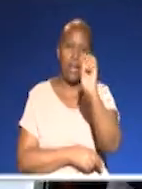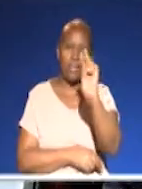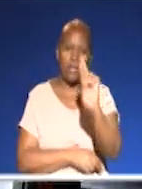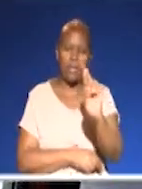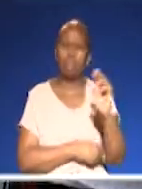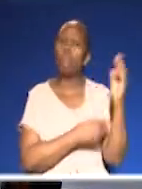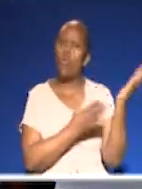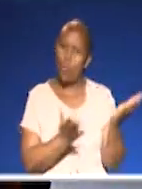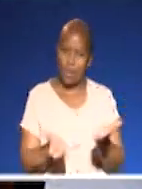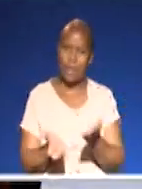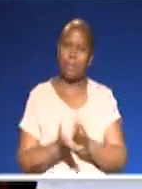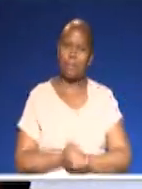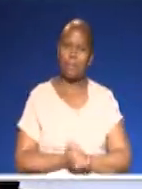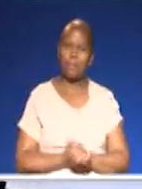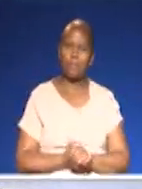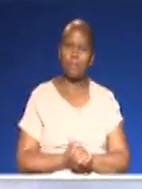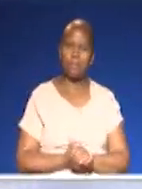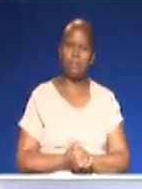Karibu.